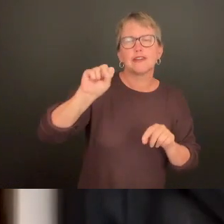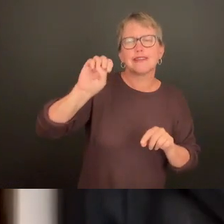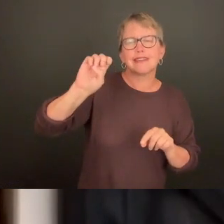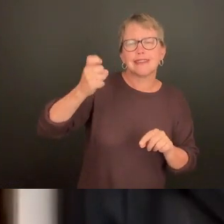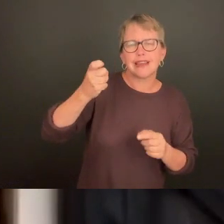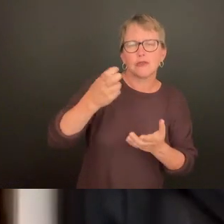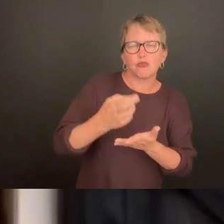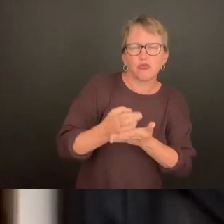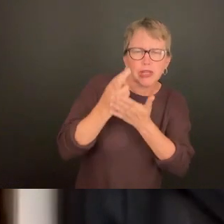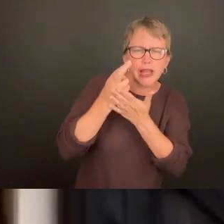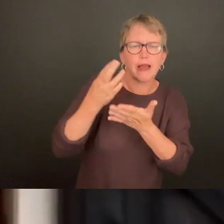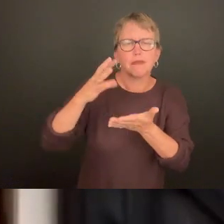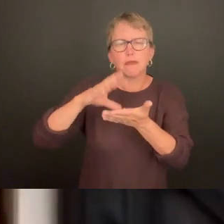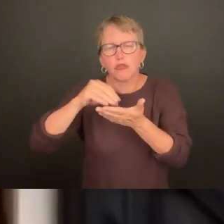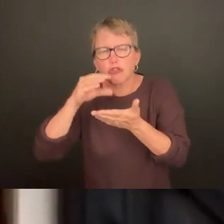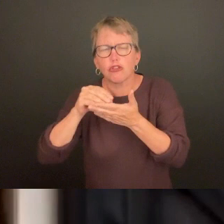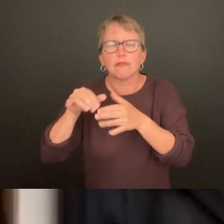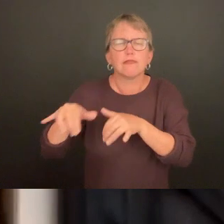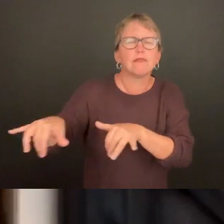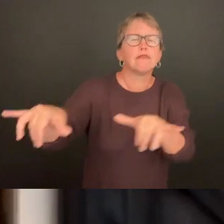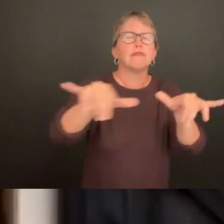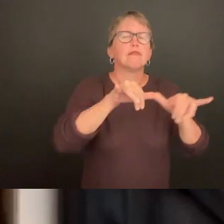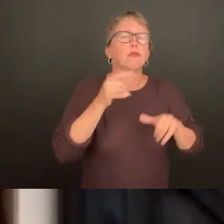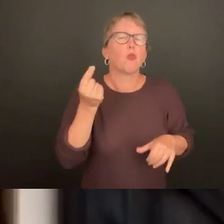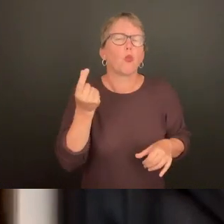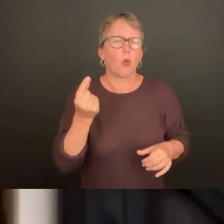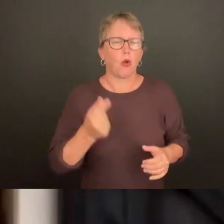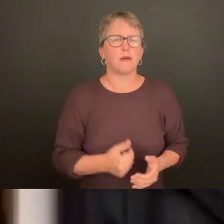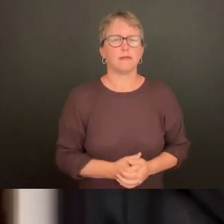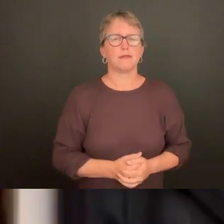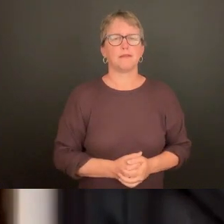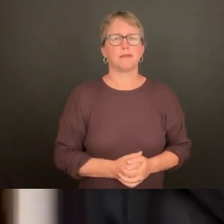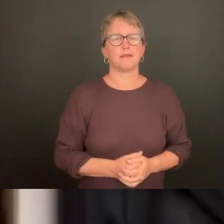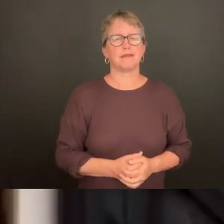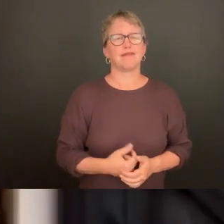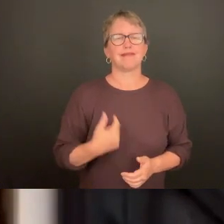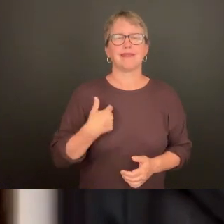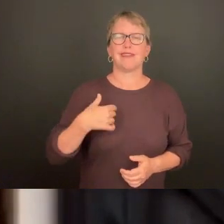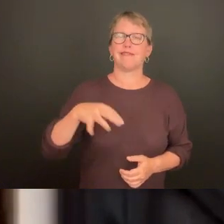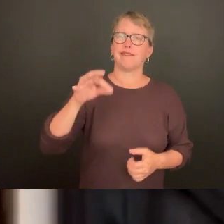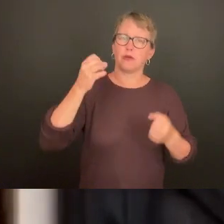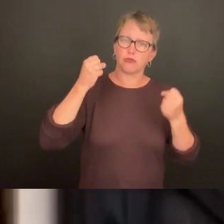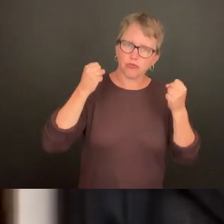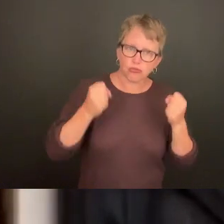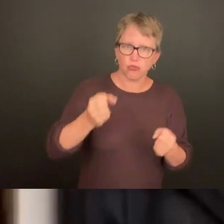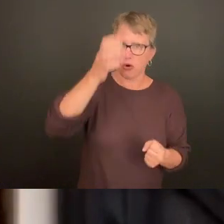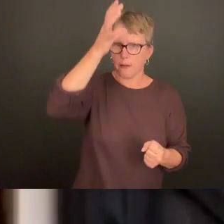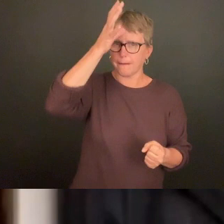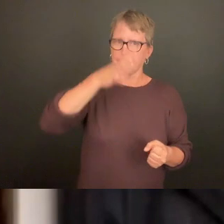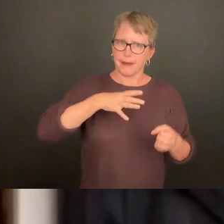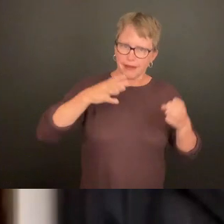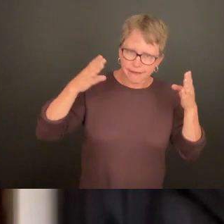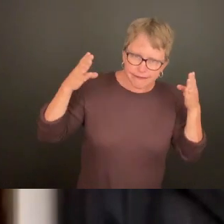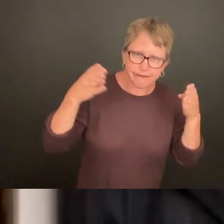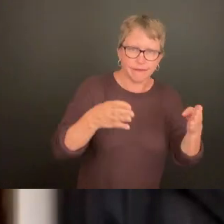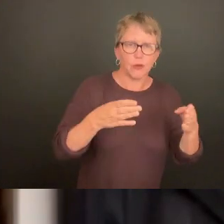education? And the comment was that it's very male oriented. Well, hello, it's mostly male in spinal cord injury,